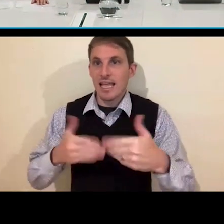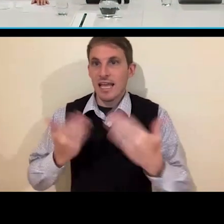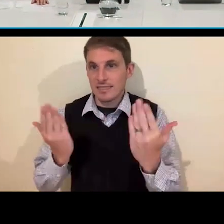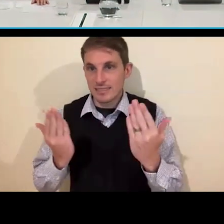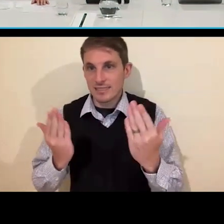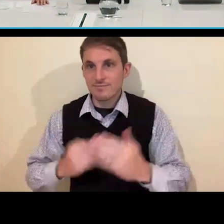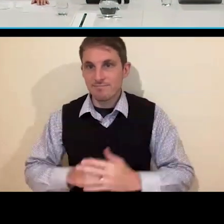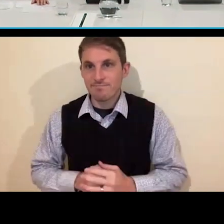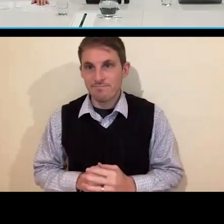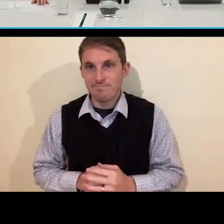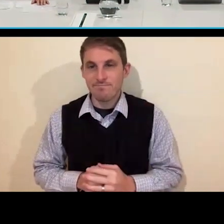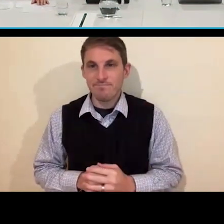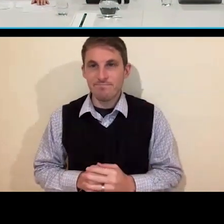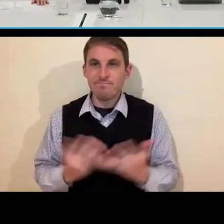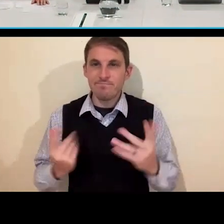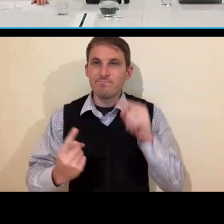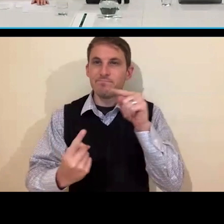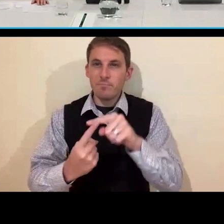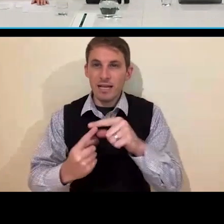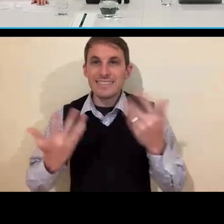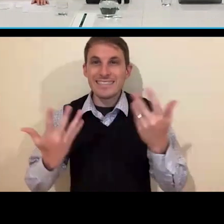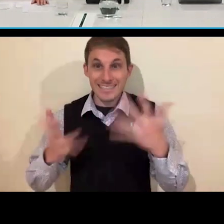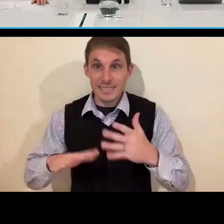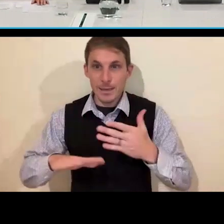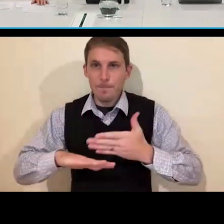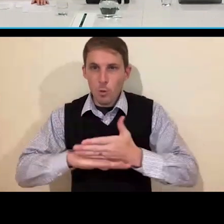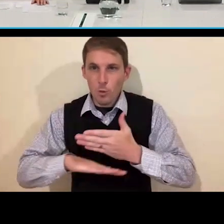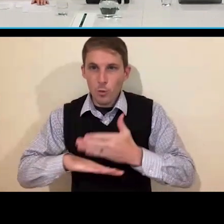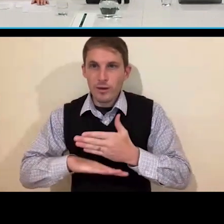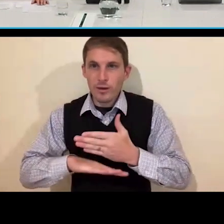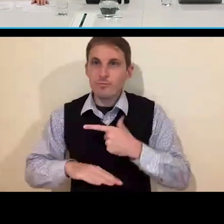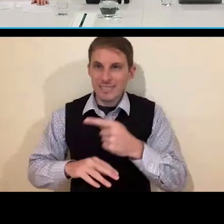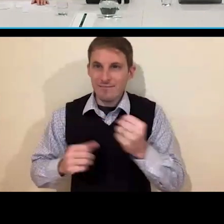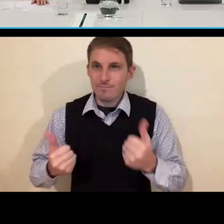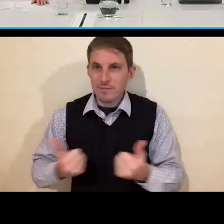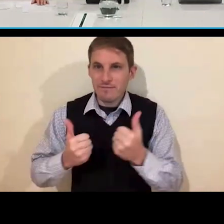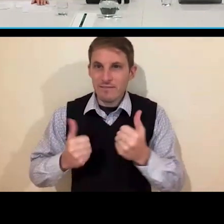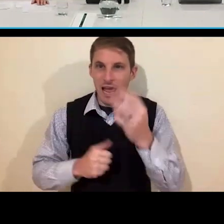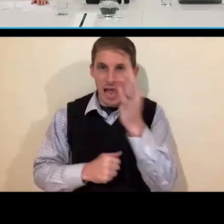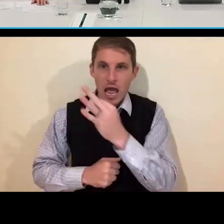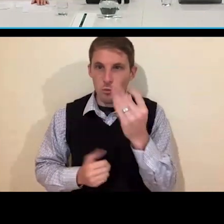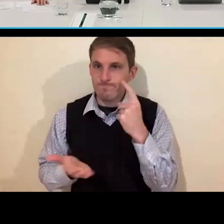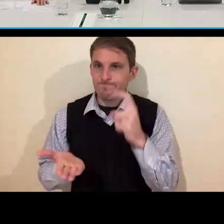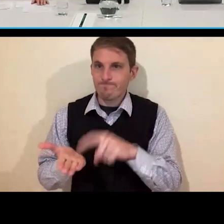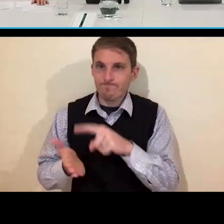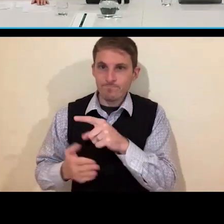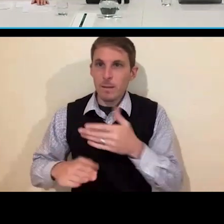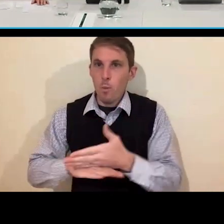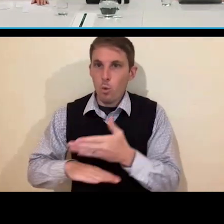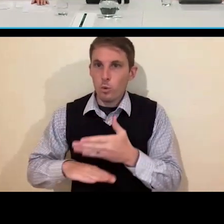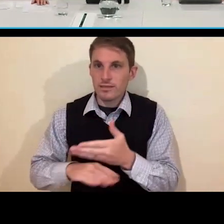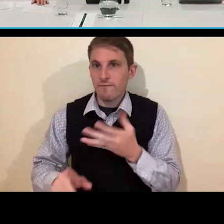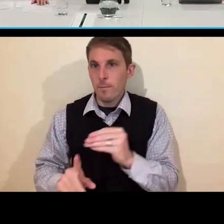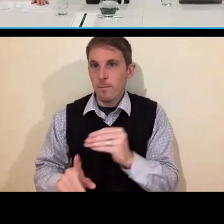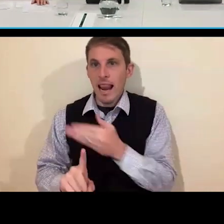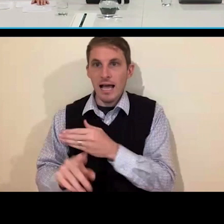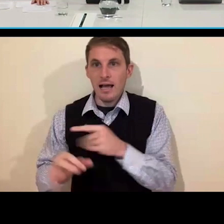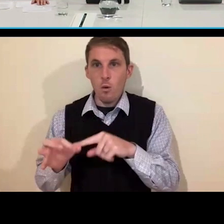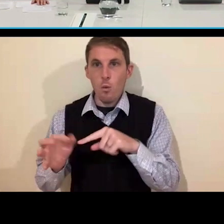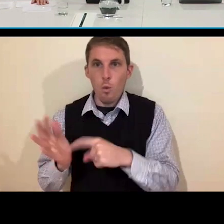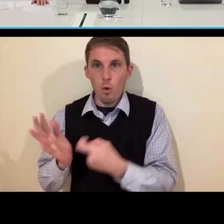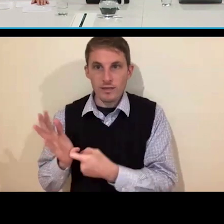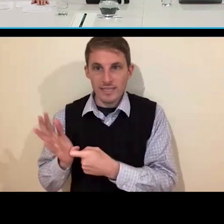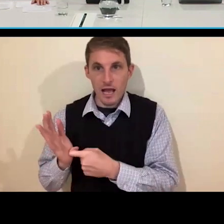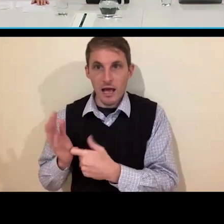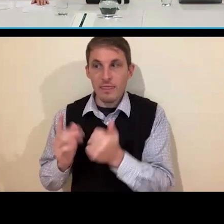in essence, they were employed because they worked enough hours to be classified as employed last quarter. So they came into this